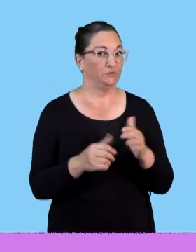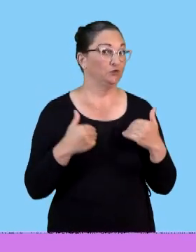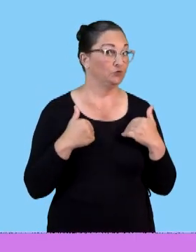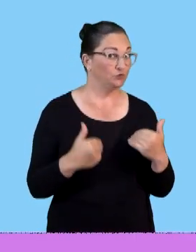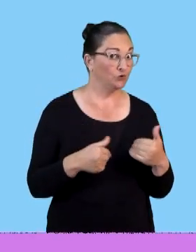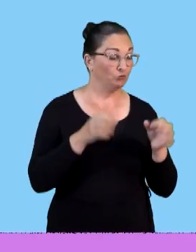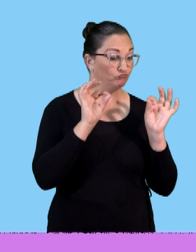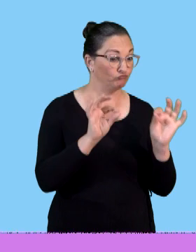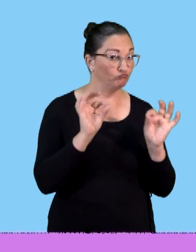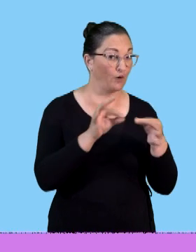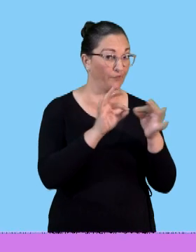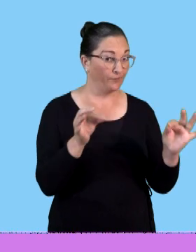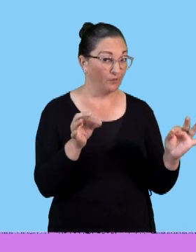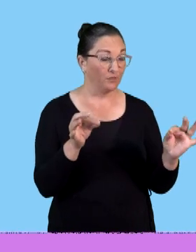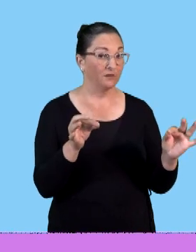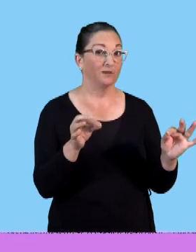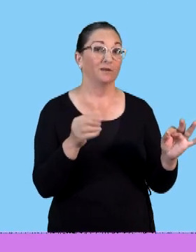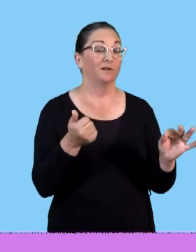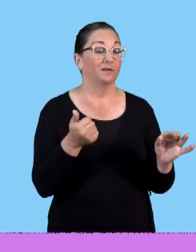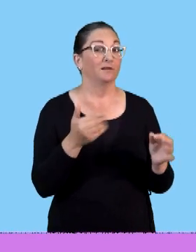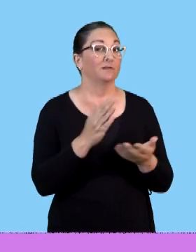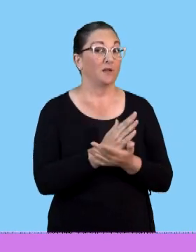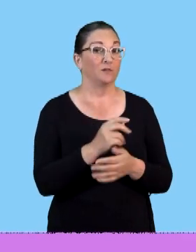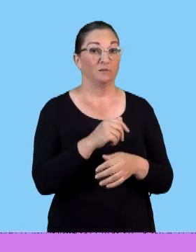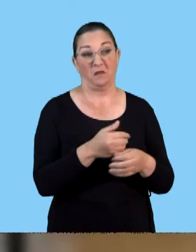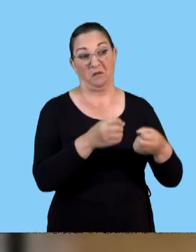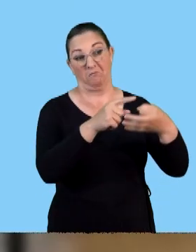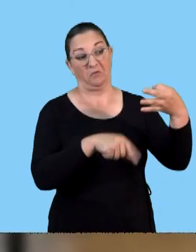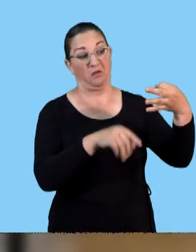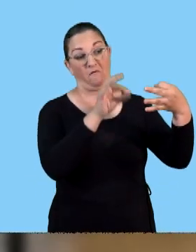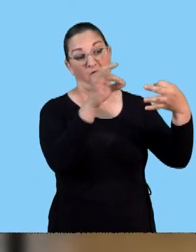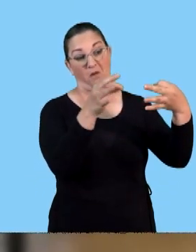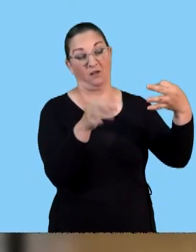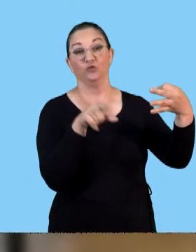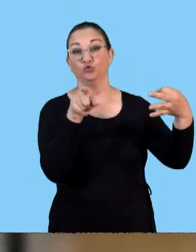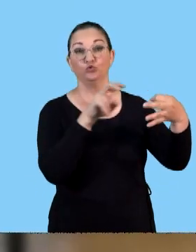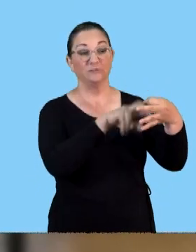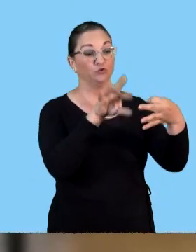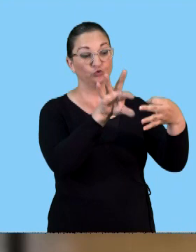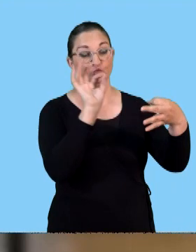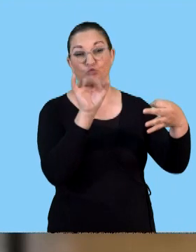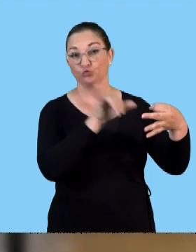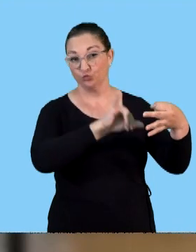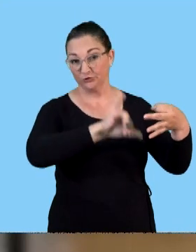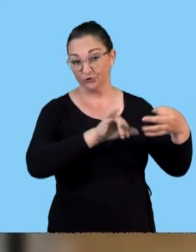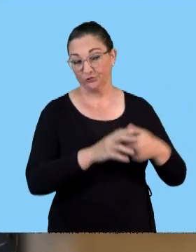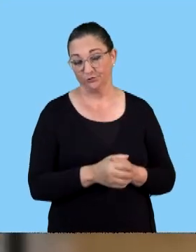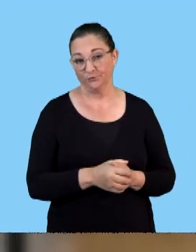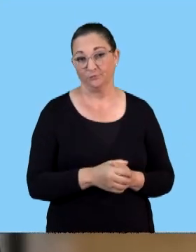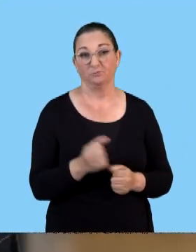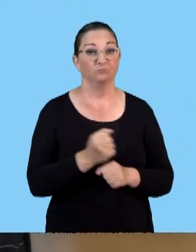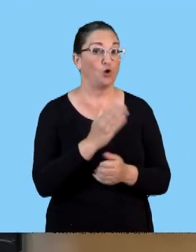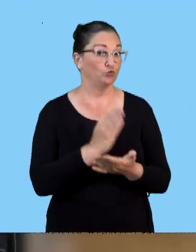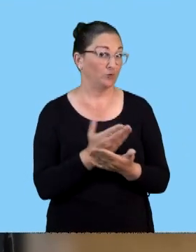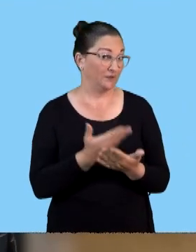critical. Start with the correct formula. Sometimes it's required of you to choose the correct formula. Make sure you are able to do